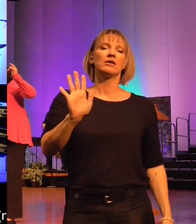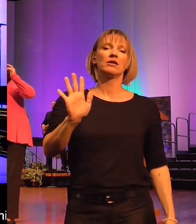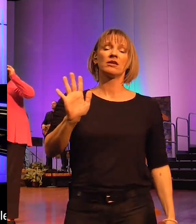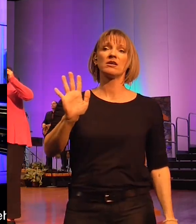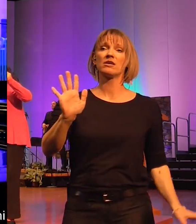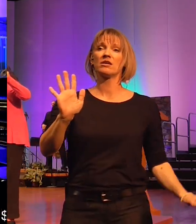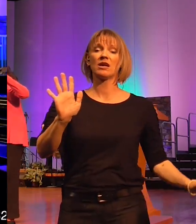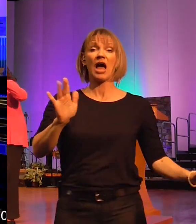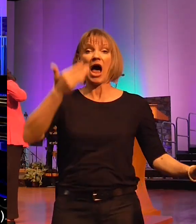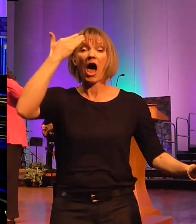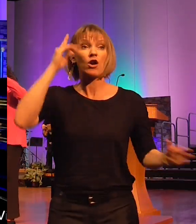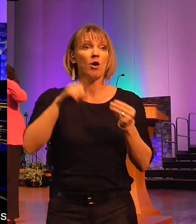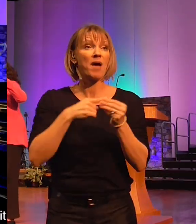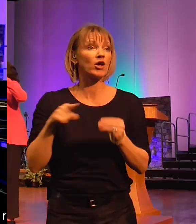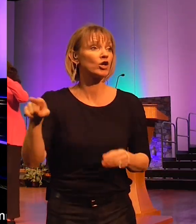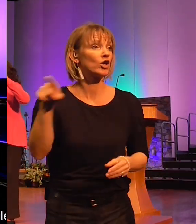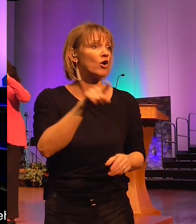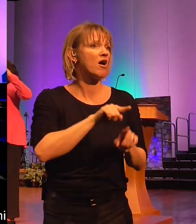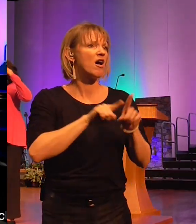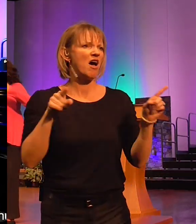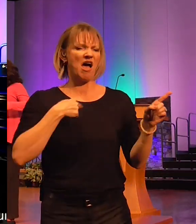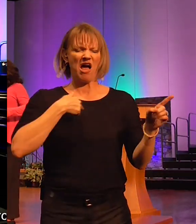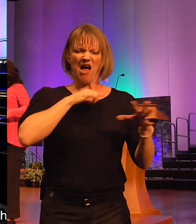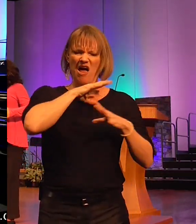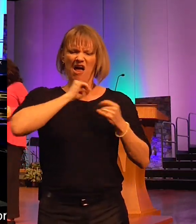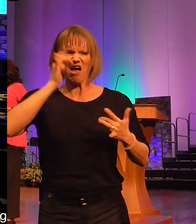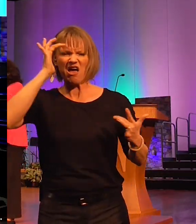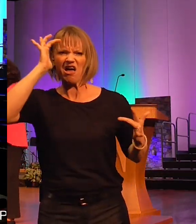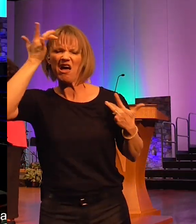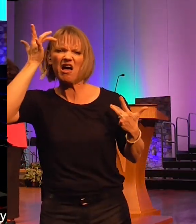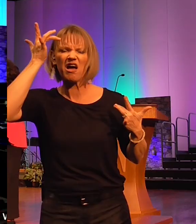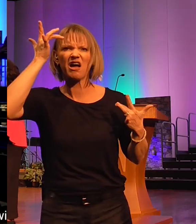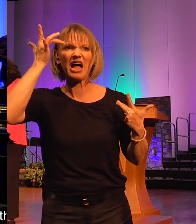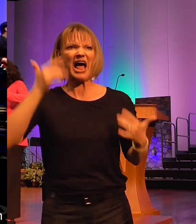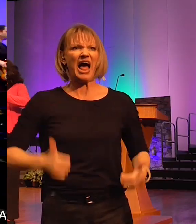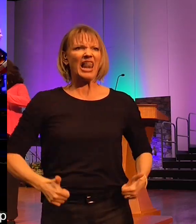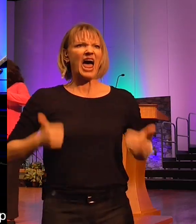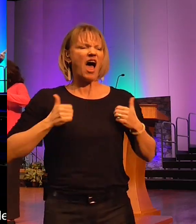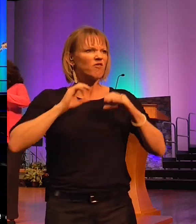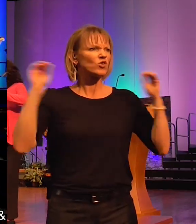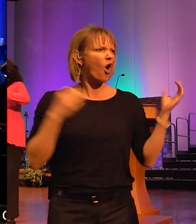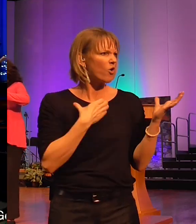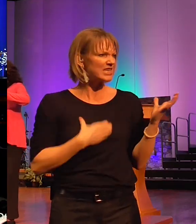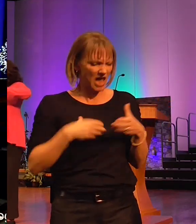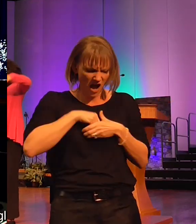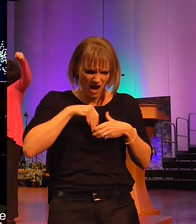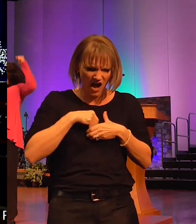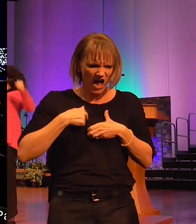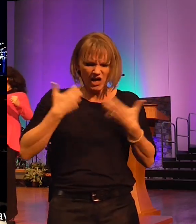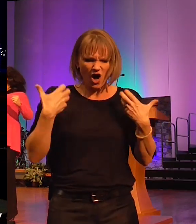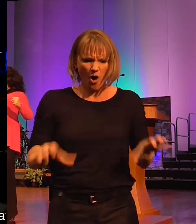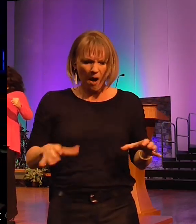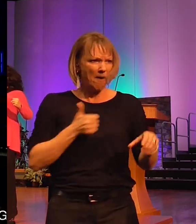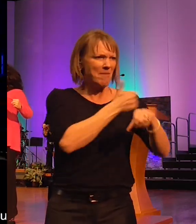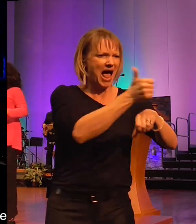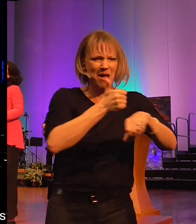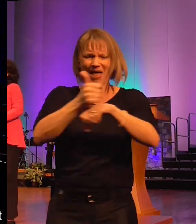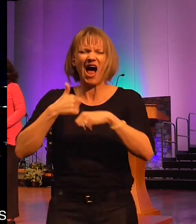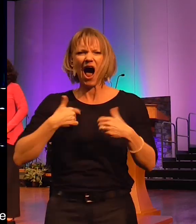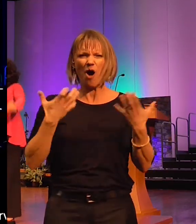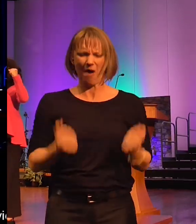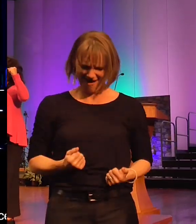Well, I don't know about you, but I'm sick and tired of life with no desire. I don't want to play, I want